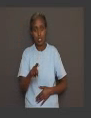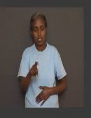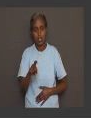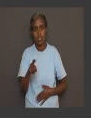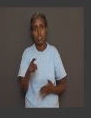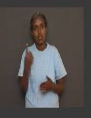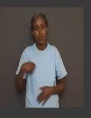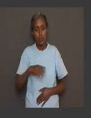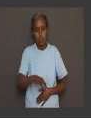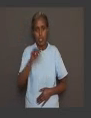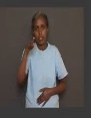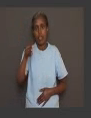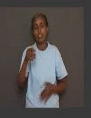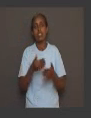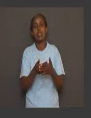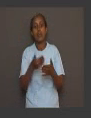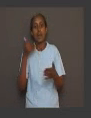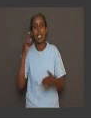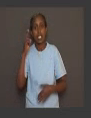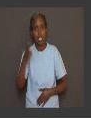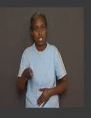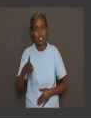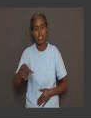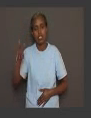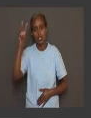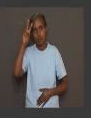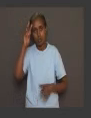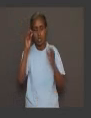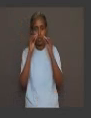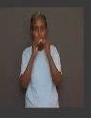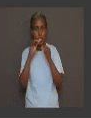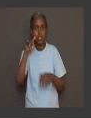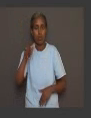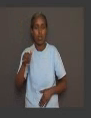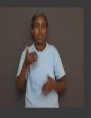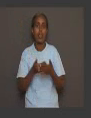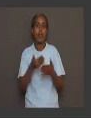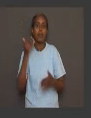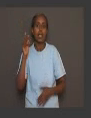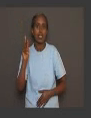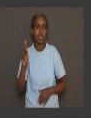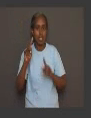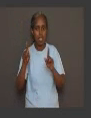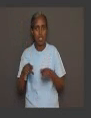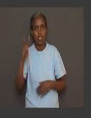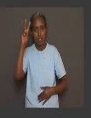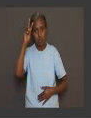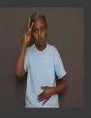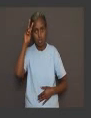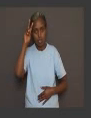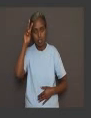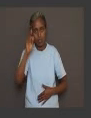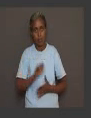x minus h squared plus y minus k